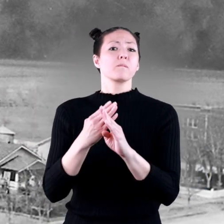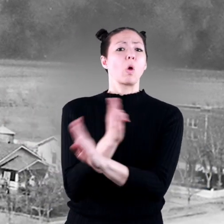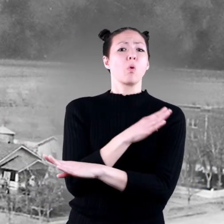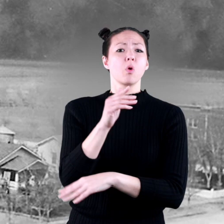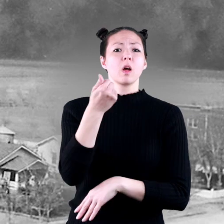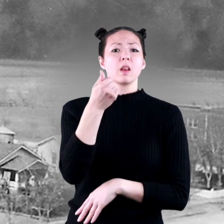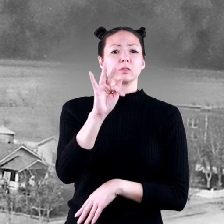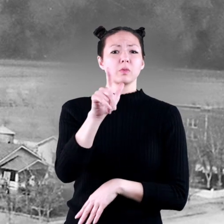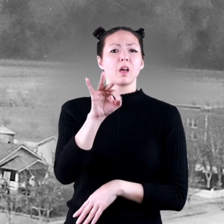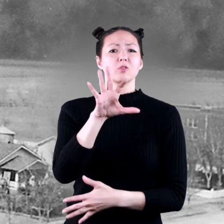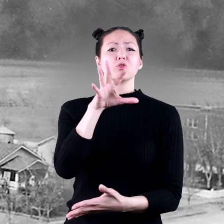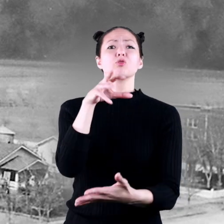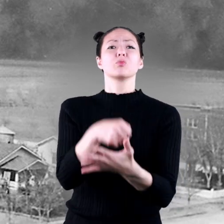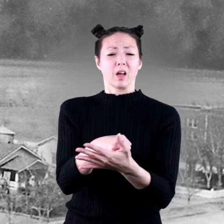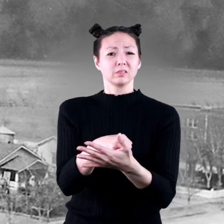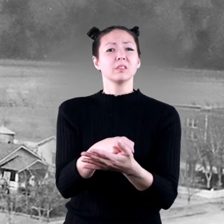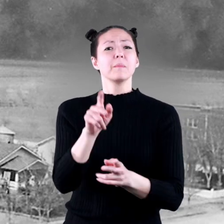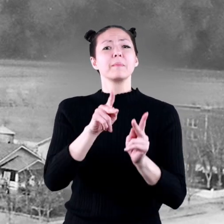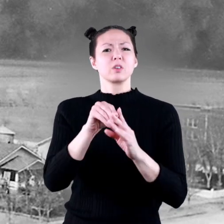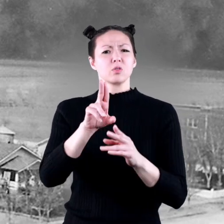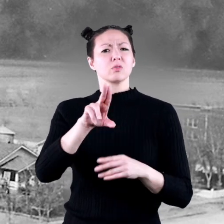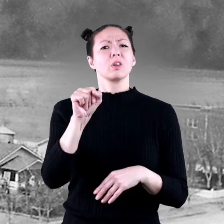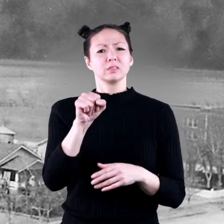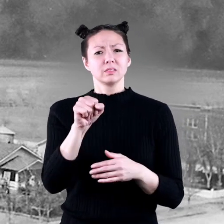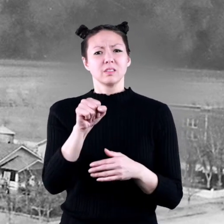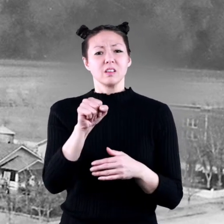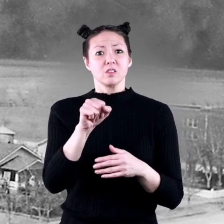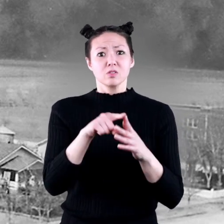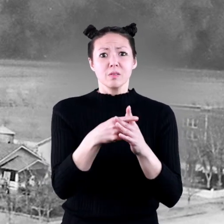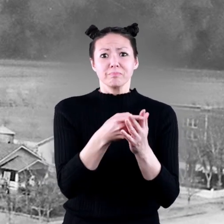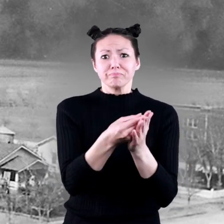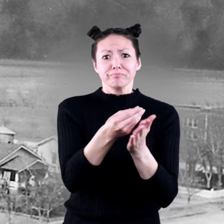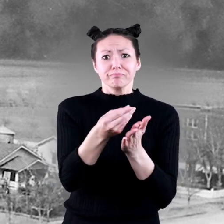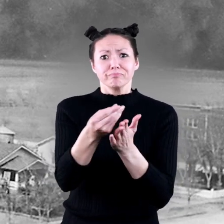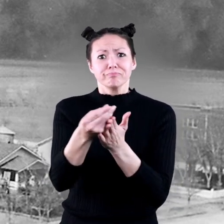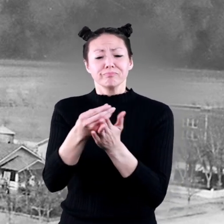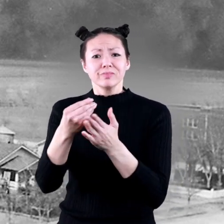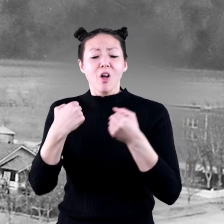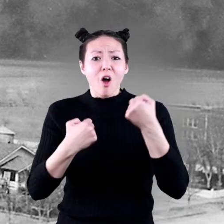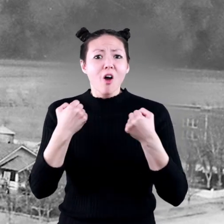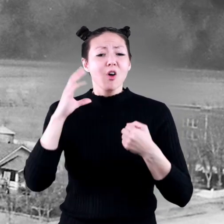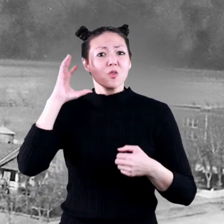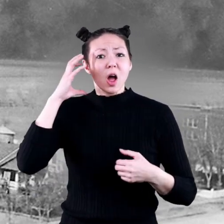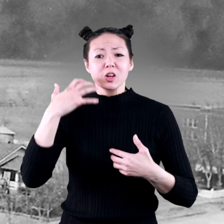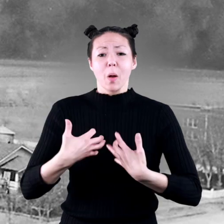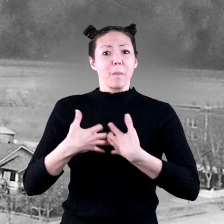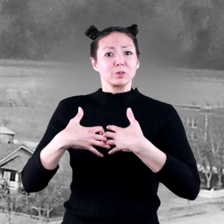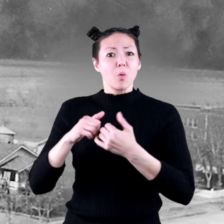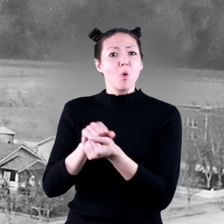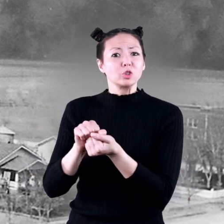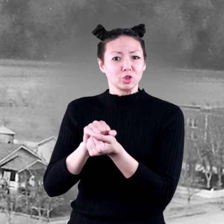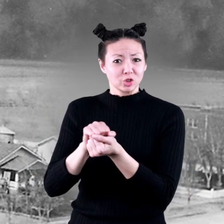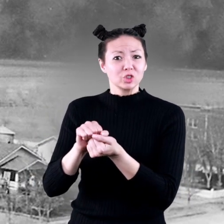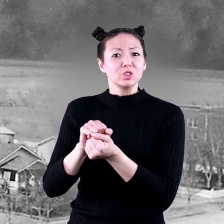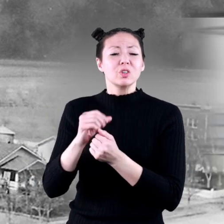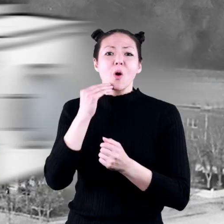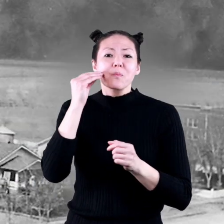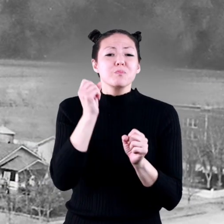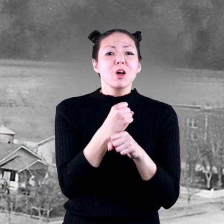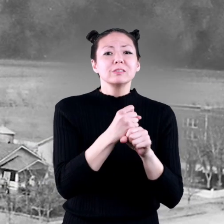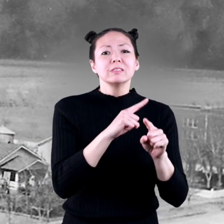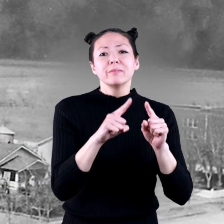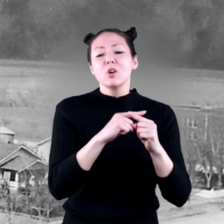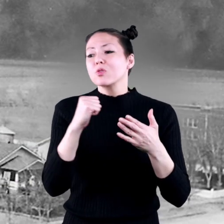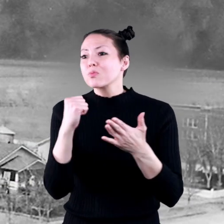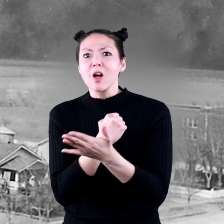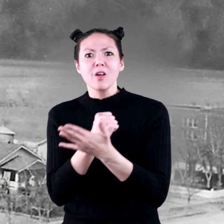for the country, before the 1929 crash, people in the U.S. were buying things like cars, radios,